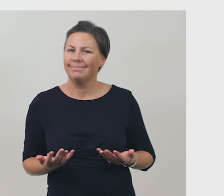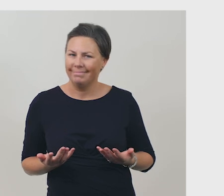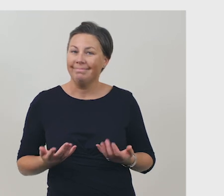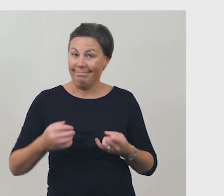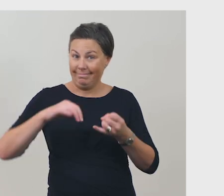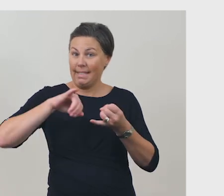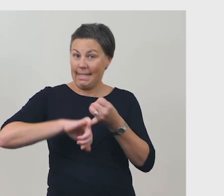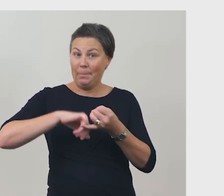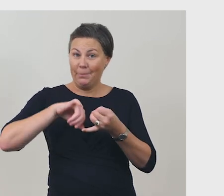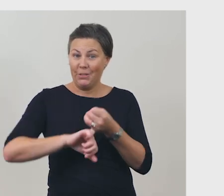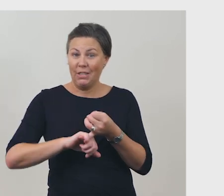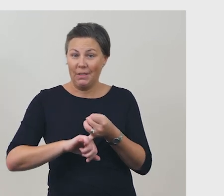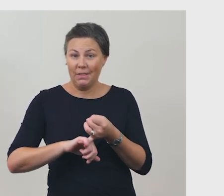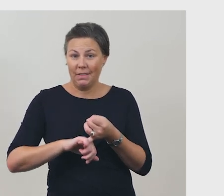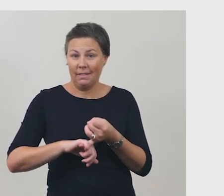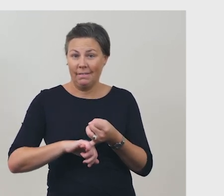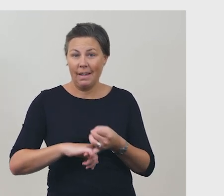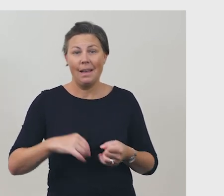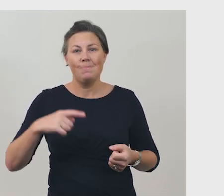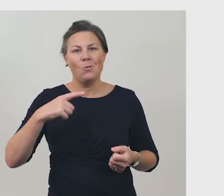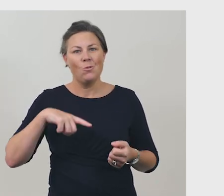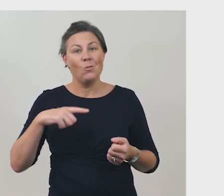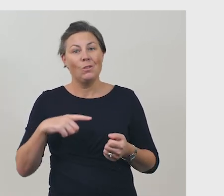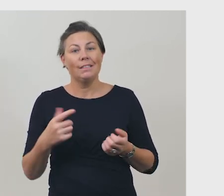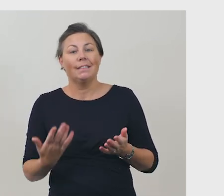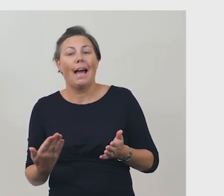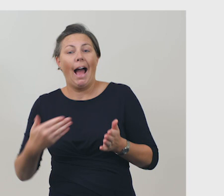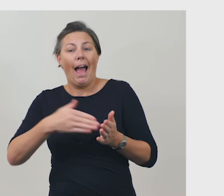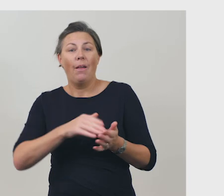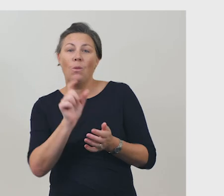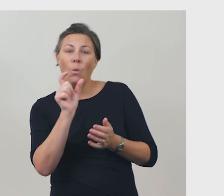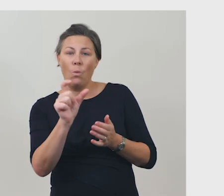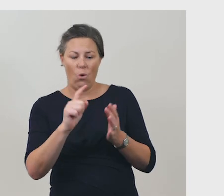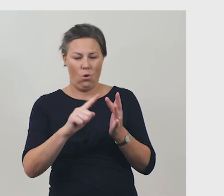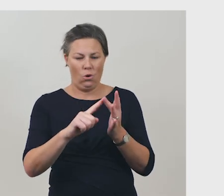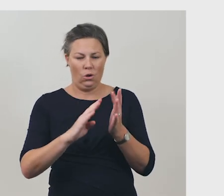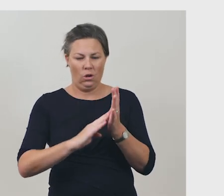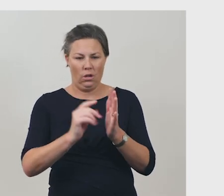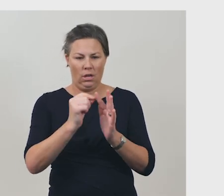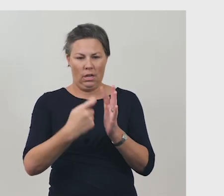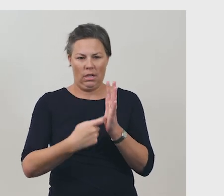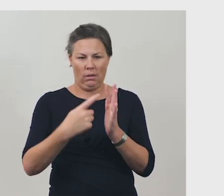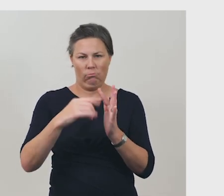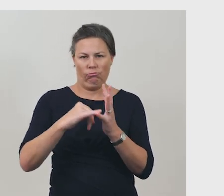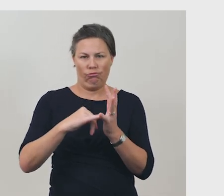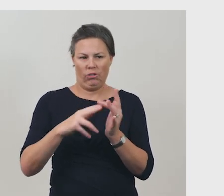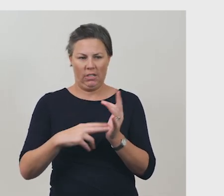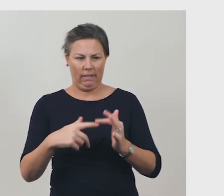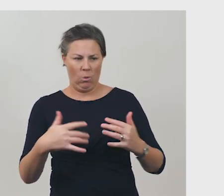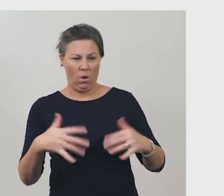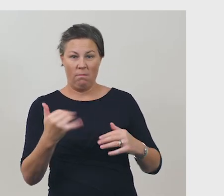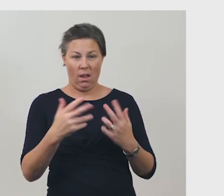That's right. It's an example of subjective language. Not everyone might agree that the limousine is all that impressive.